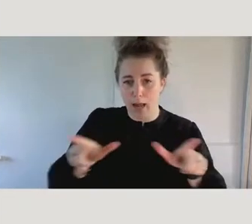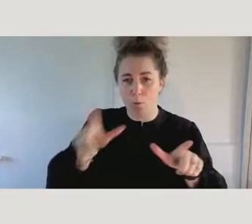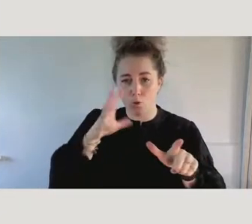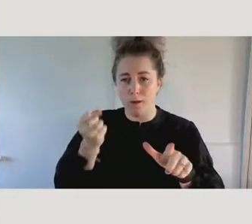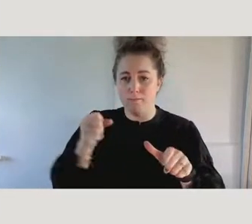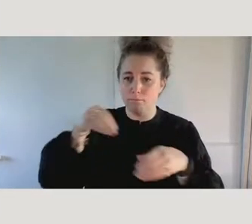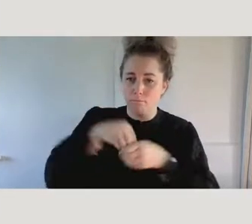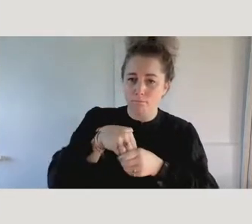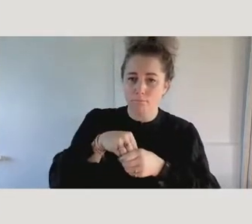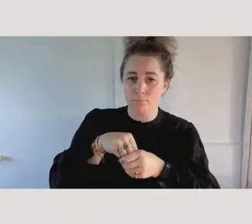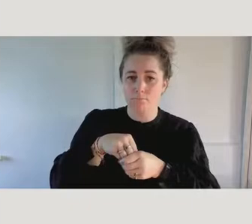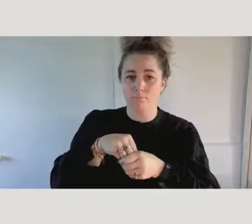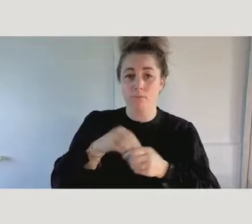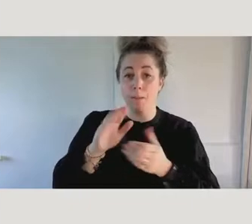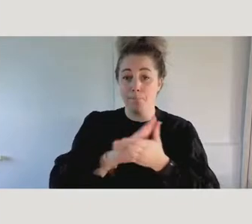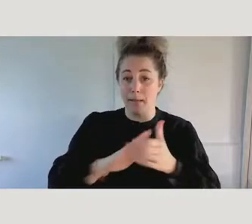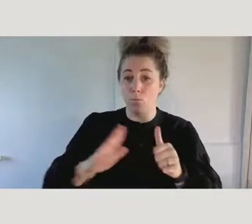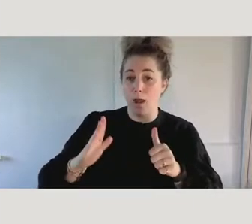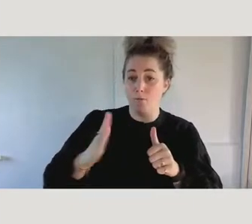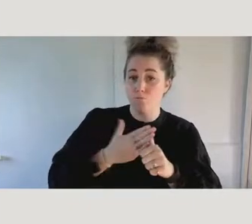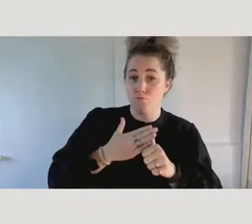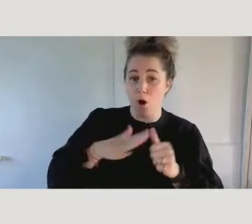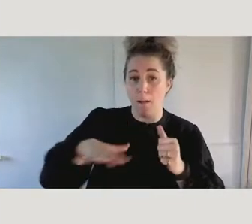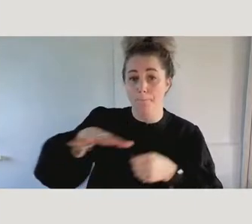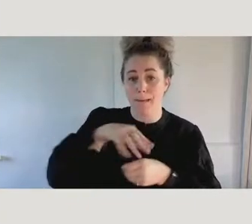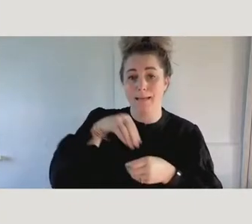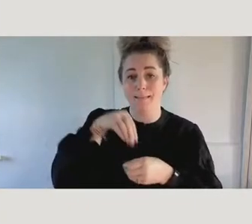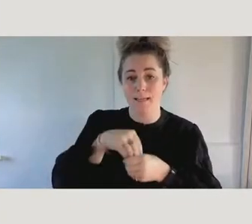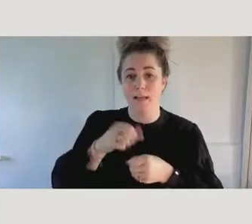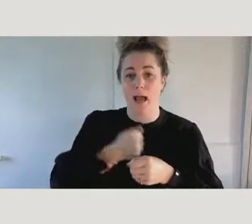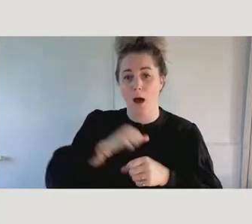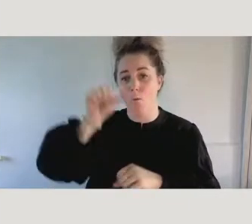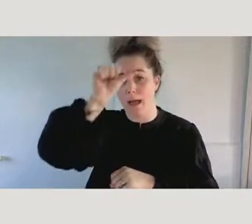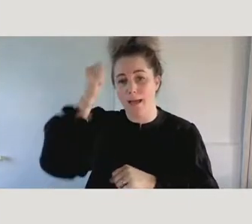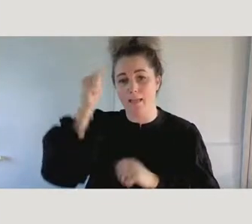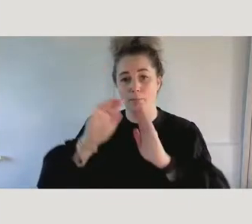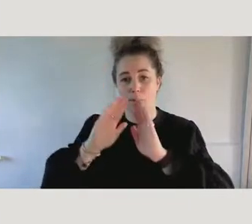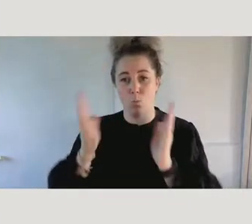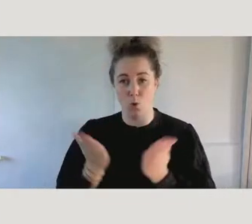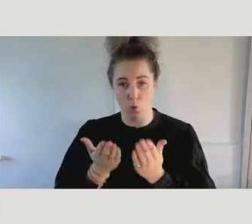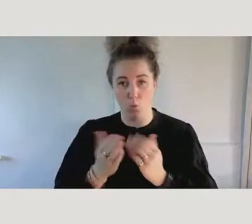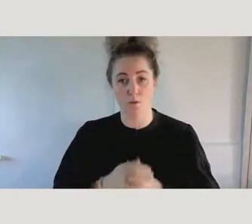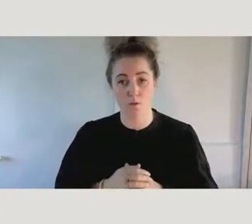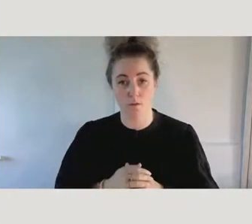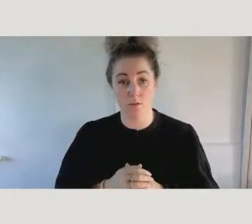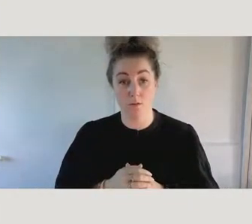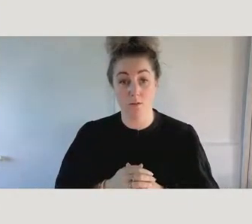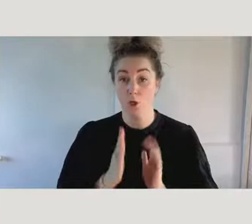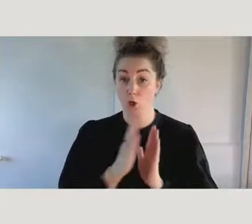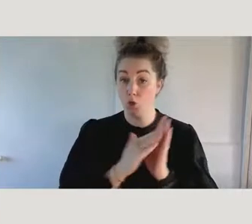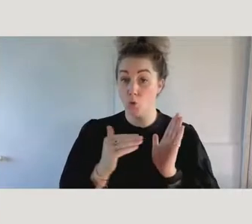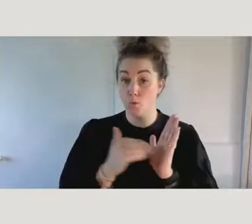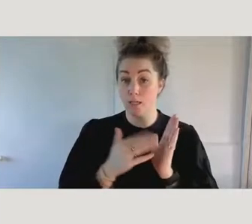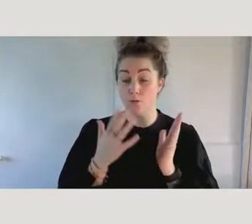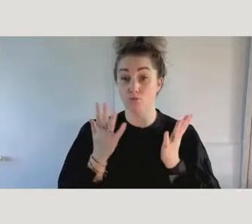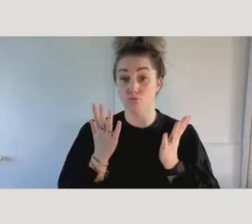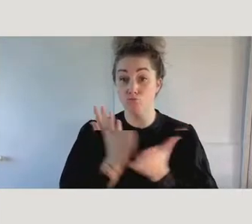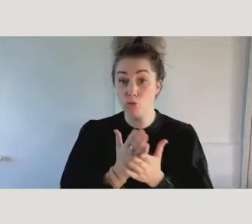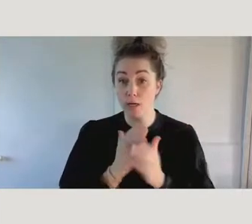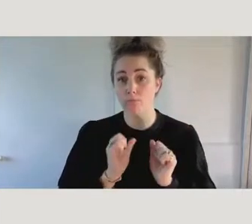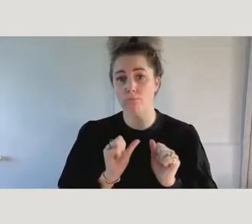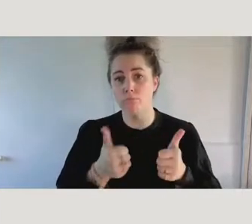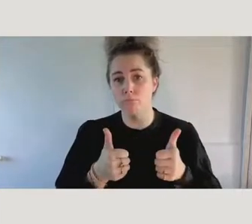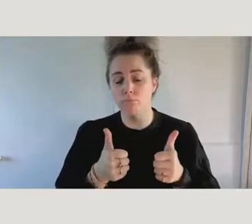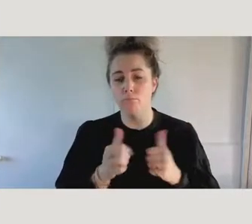the prime place in our academic world so New Zealand has been very very good